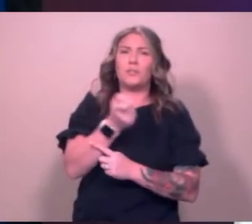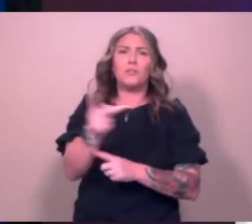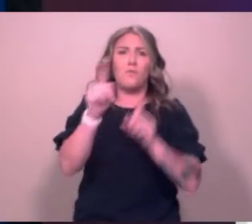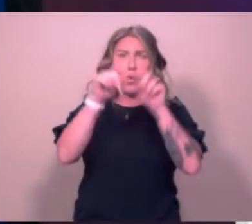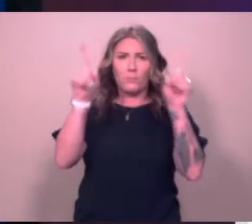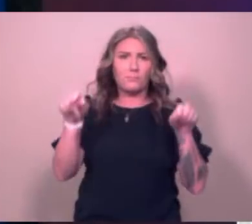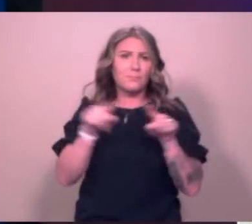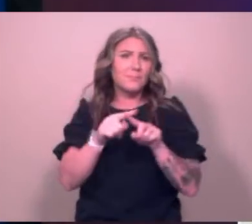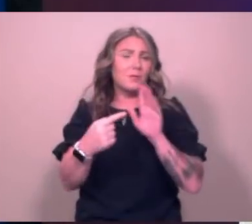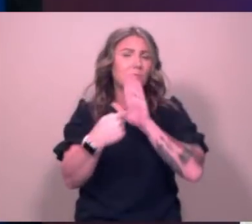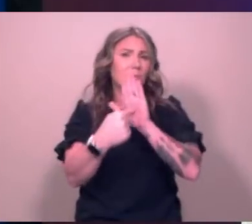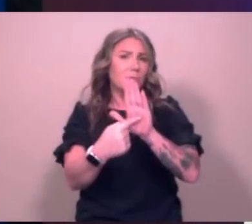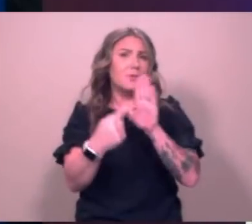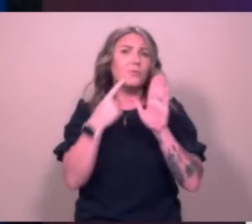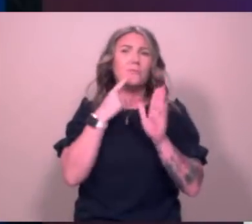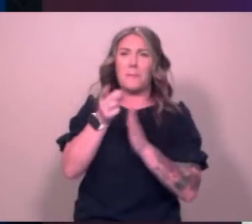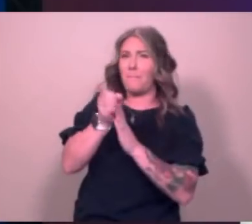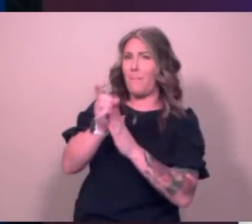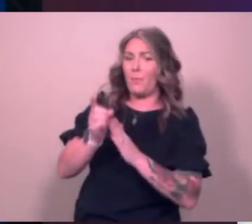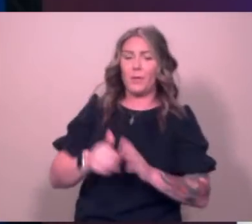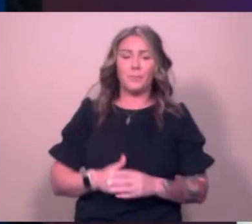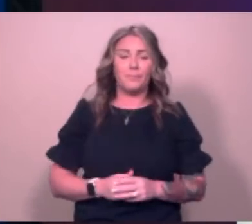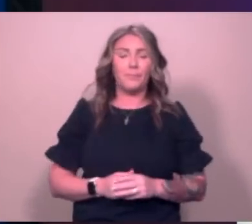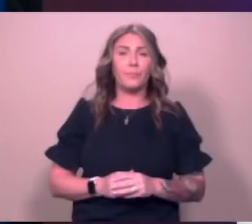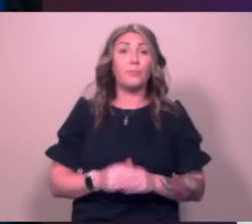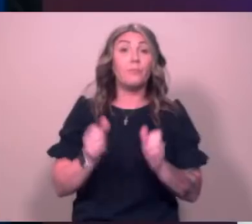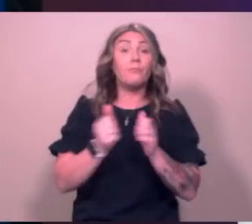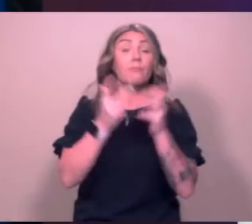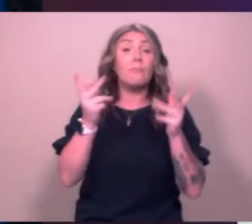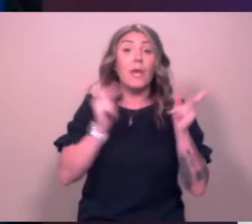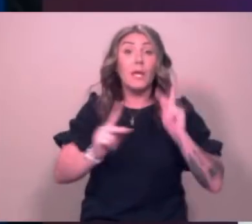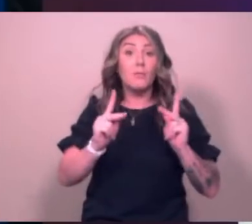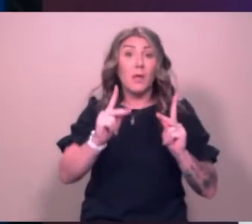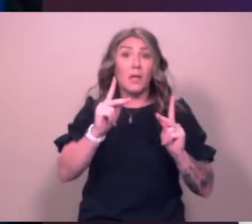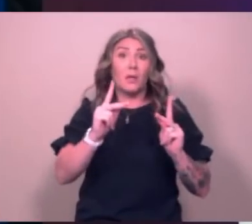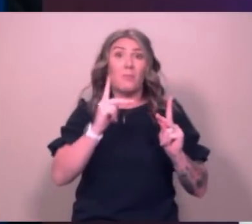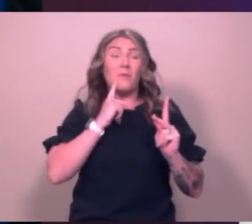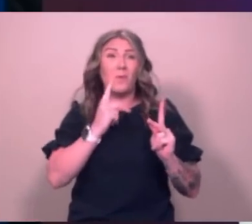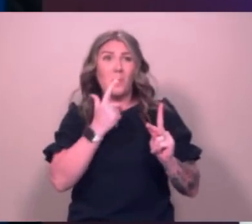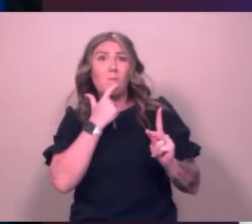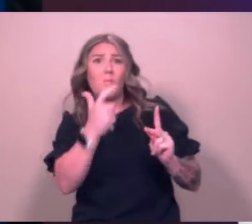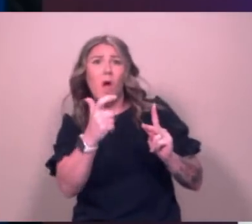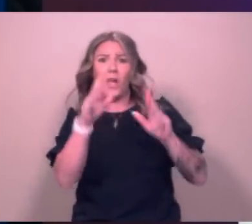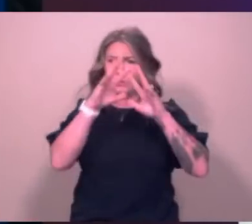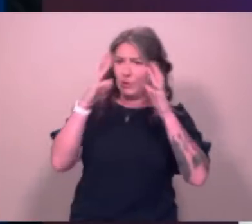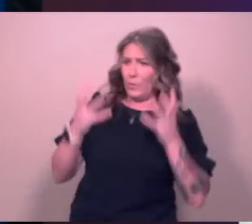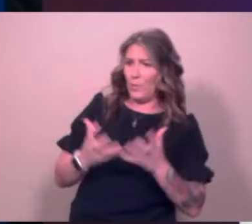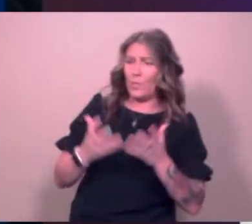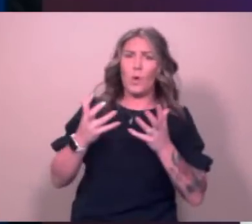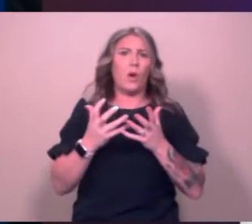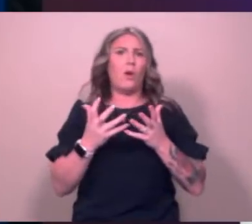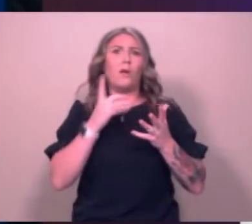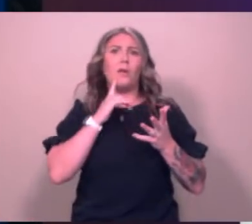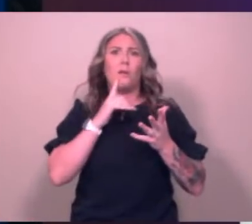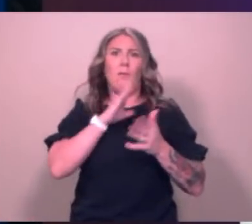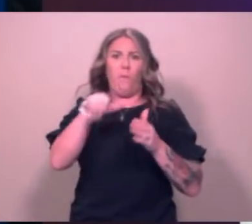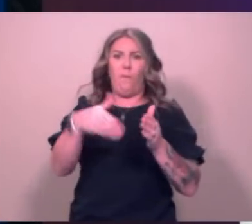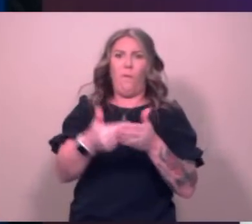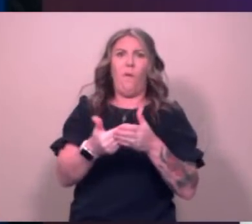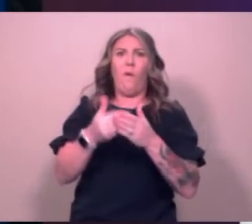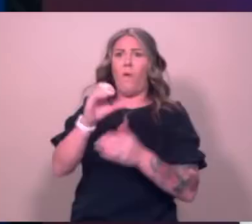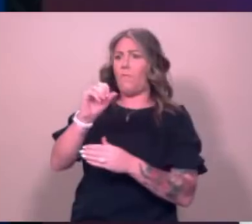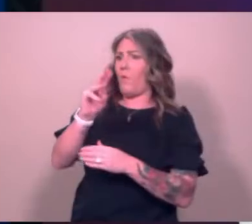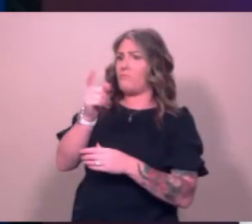may have here in just a moment. So many people are watching the world stage and seeing encouraging signs from the Omicron spread in